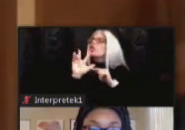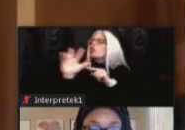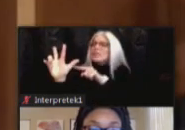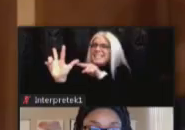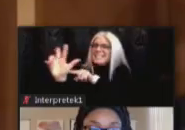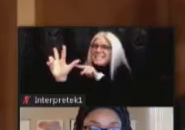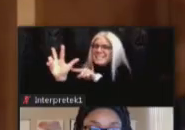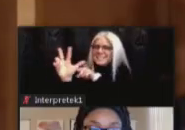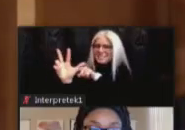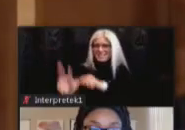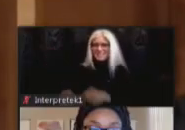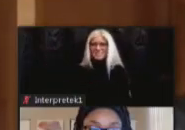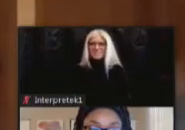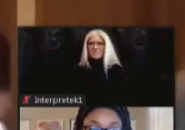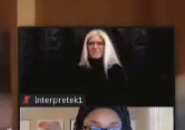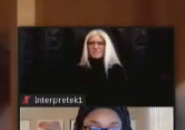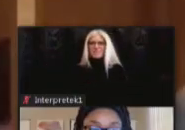Thank you.